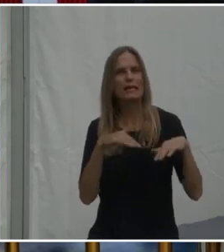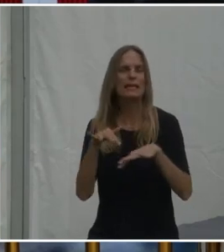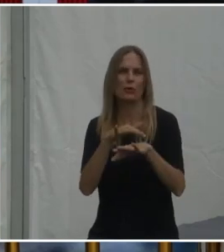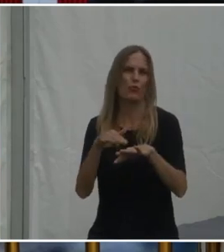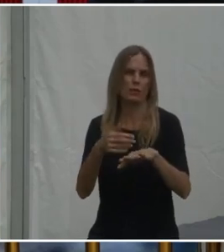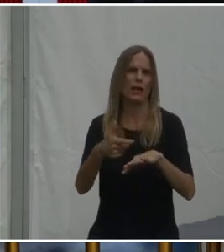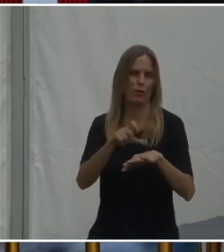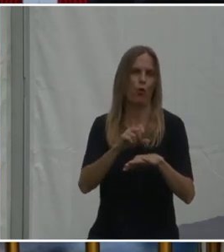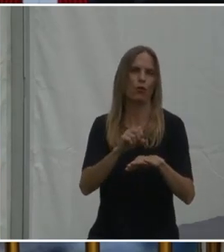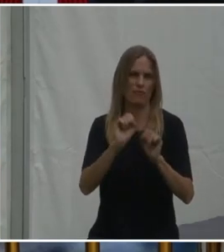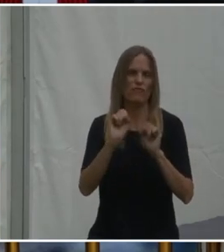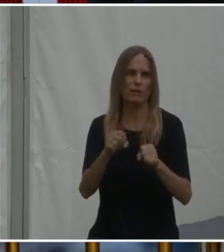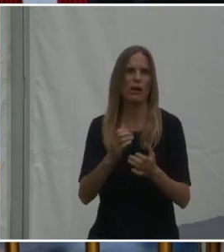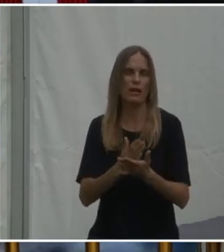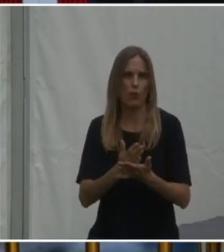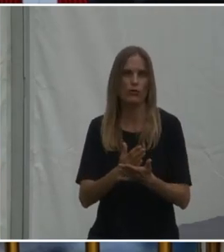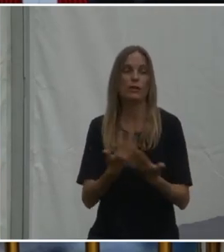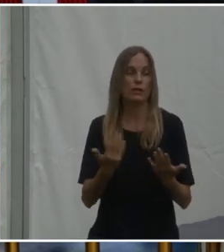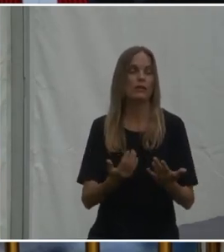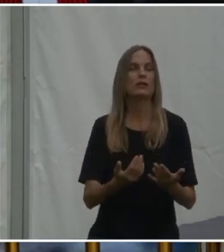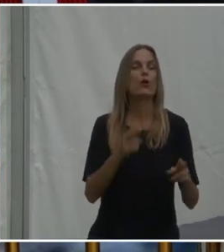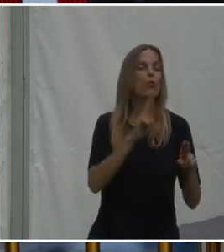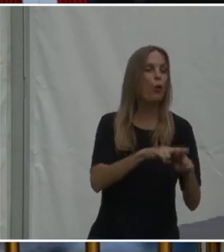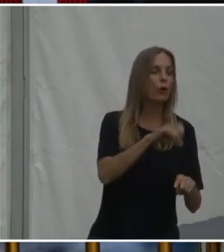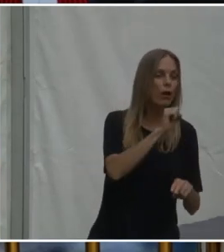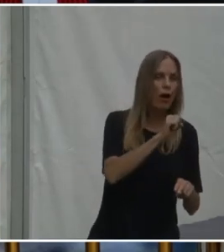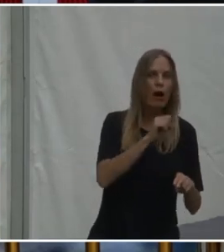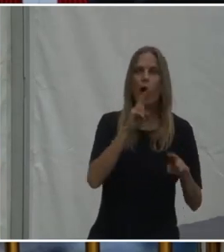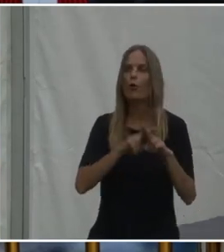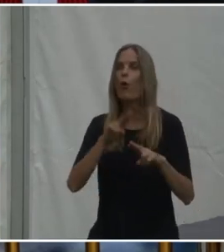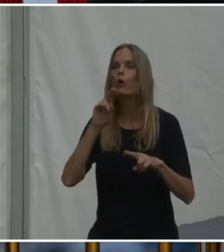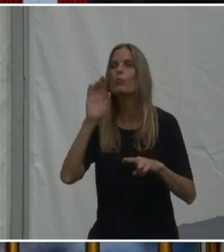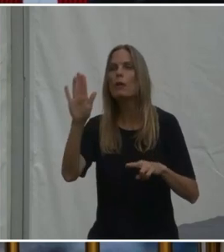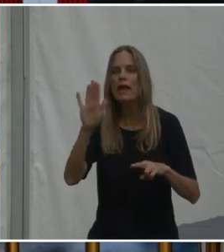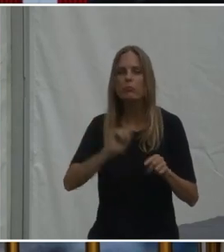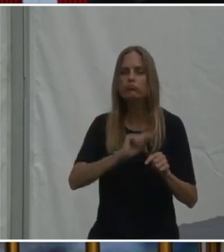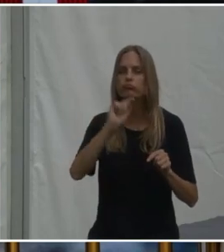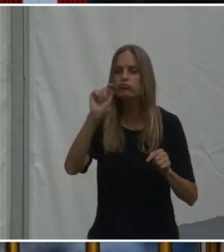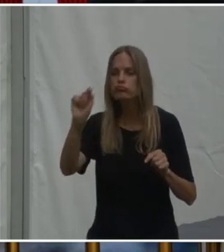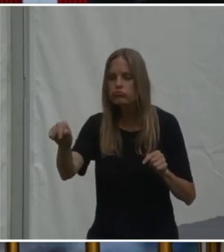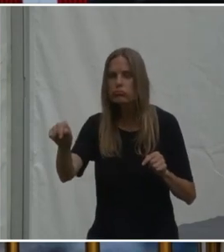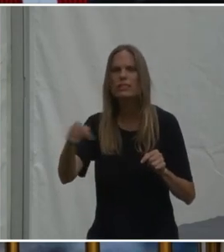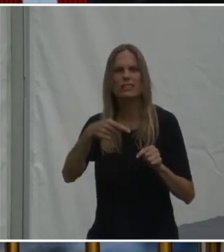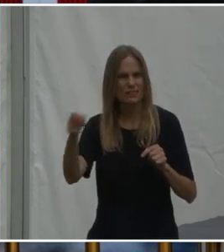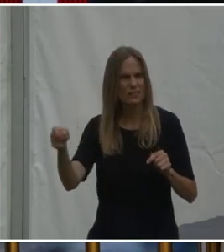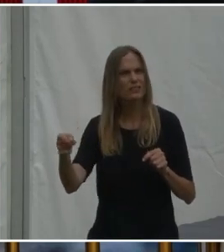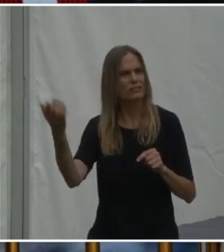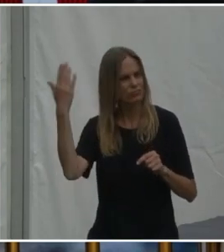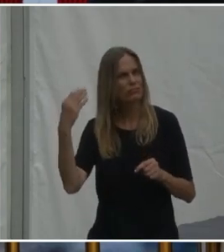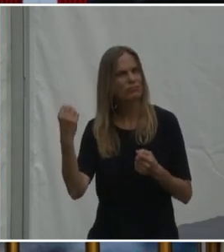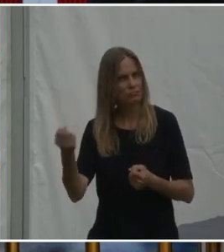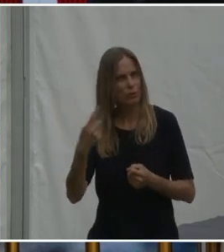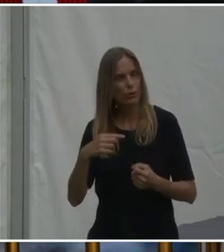very significant. You kind of went from point A to B and you had to invest in integration. In recent years,